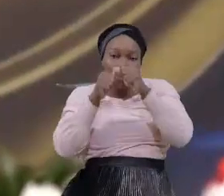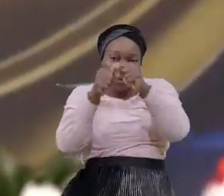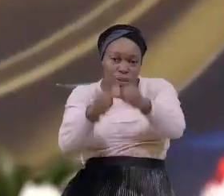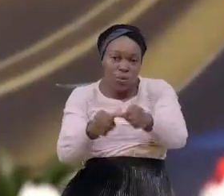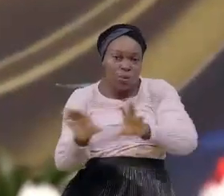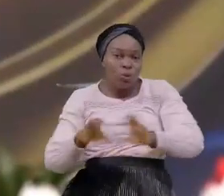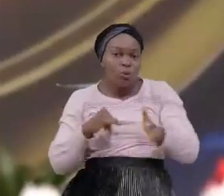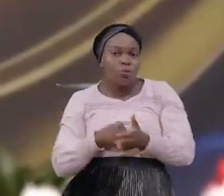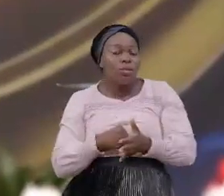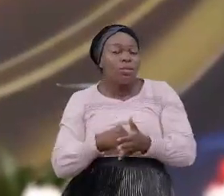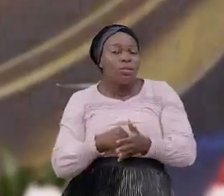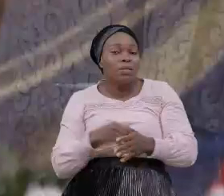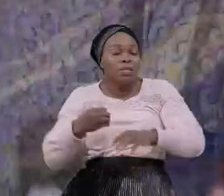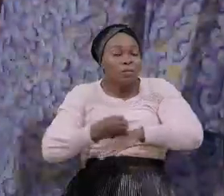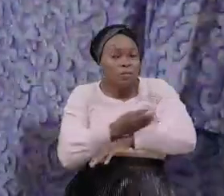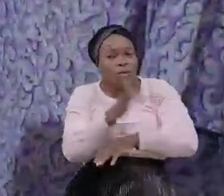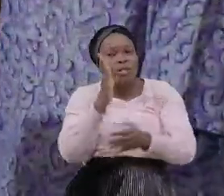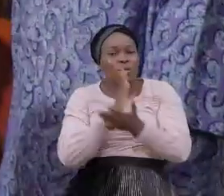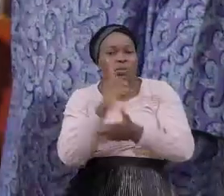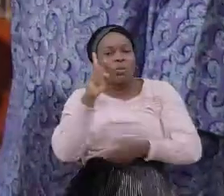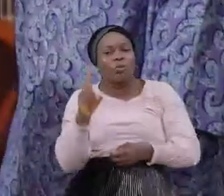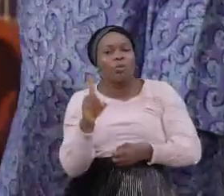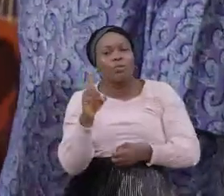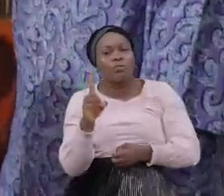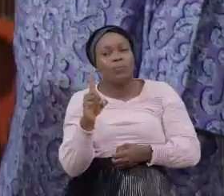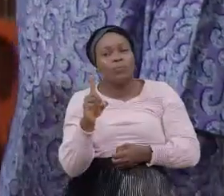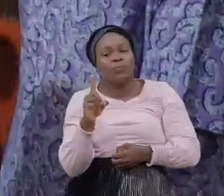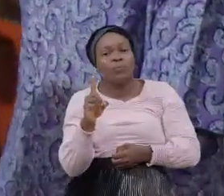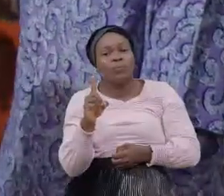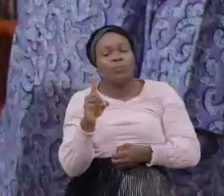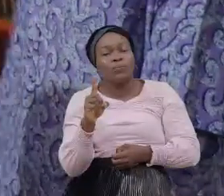Influence somebody for the better.